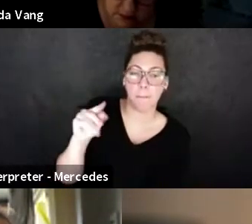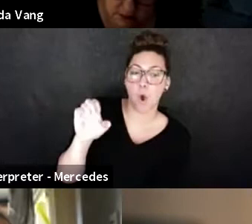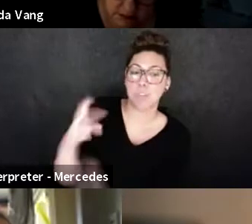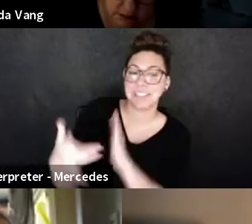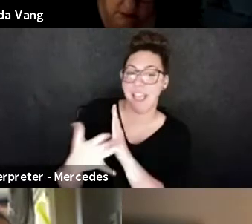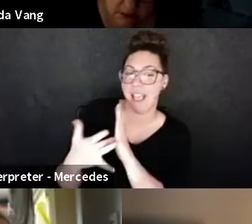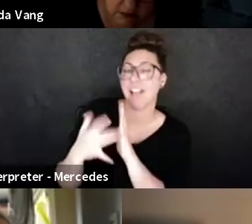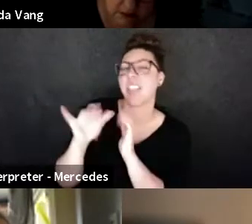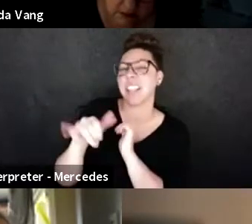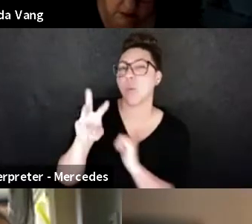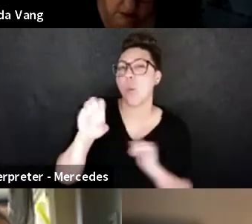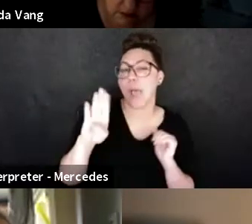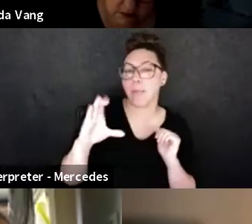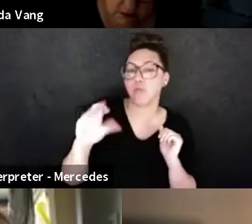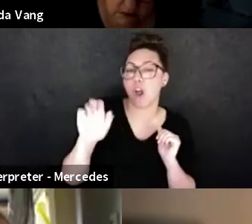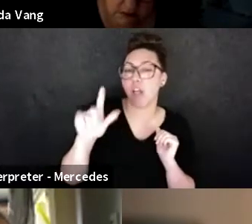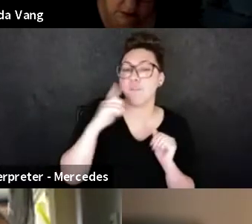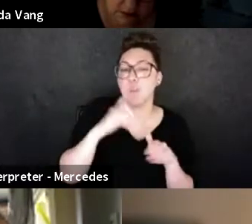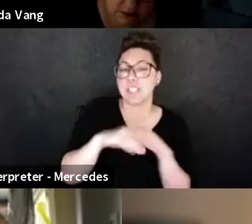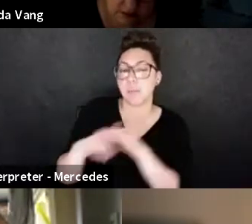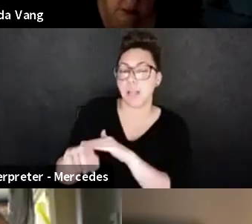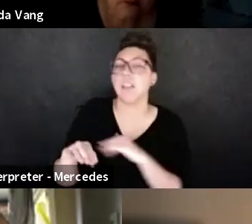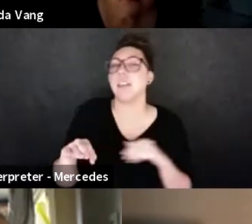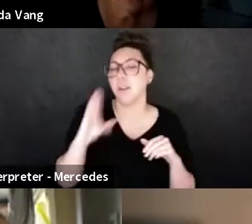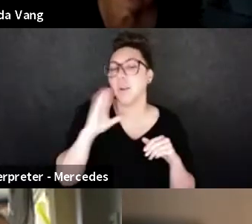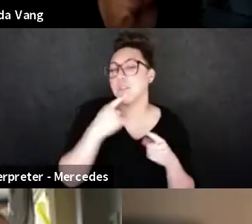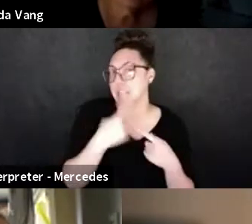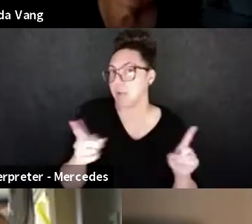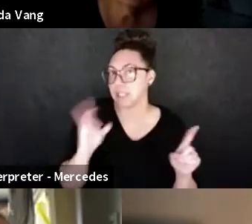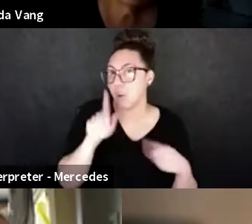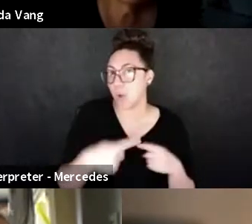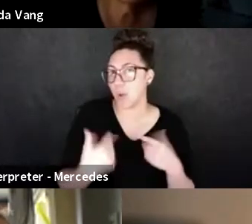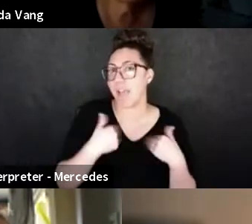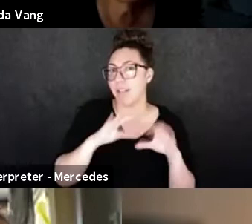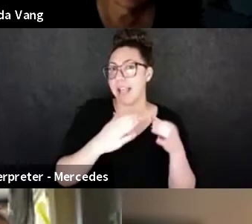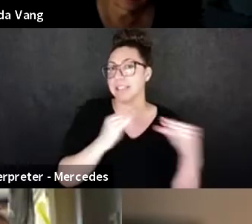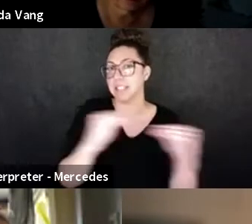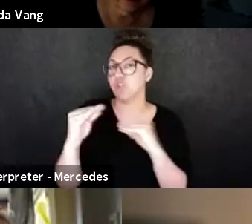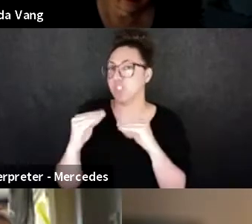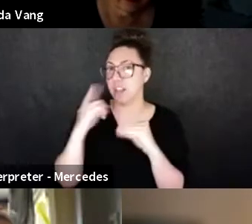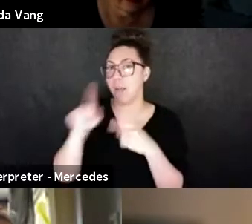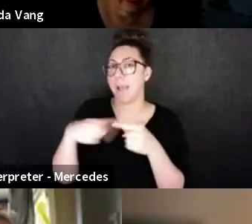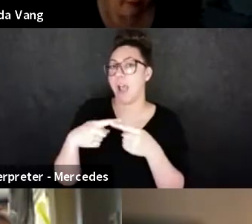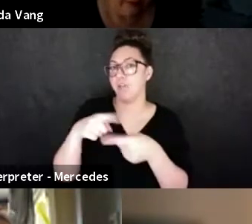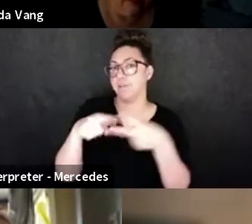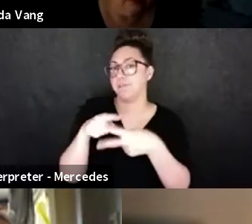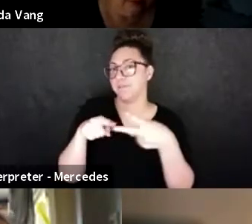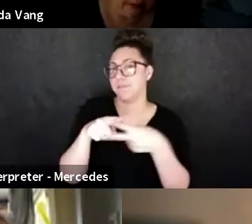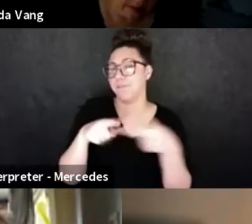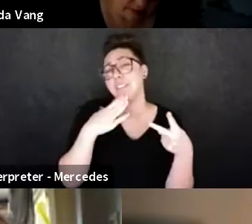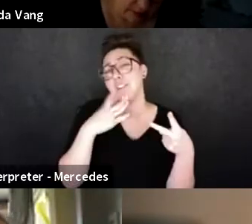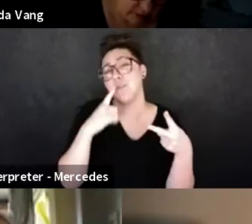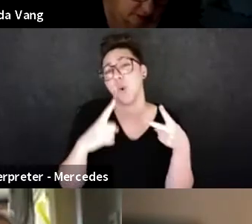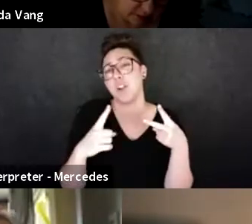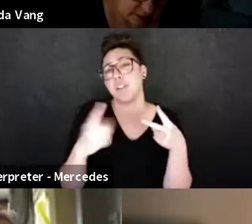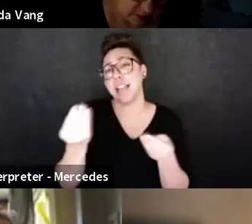So we'll announce those when they come out, Tina. It is a really, really exciting tool. Thank you for bringing it up, Juanita.